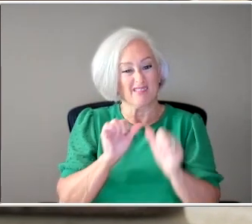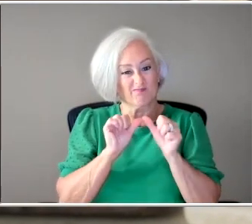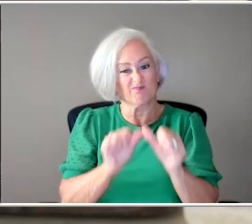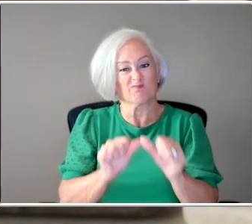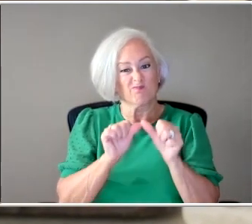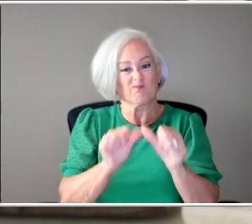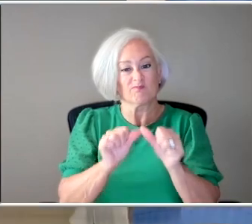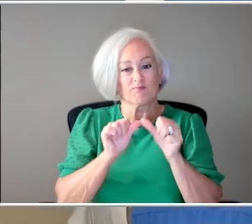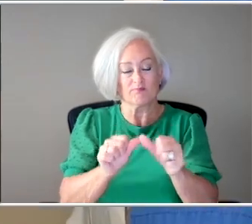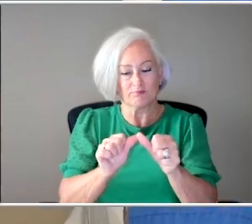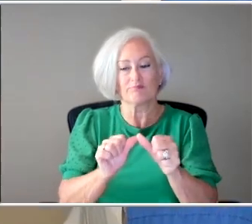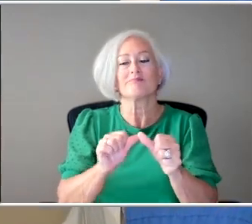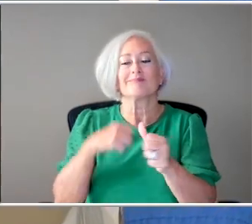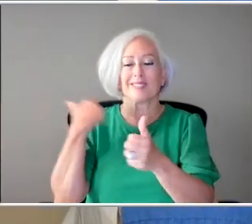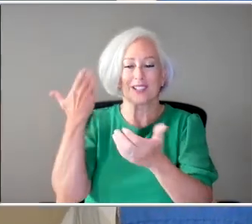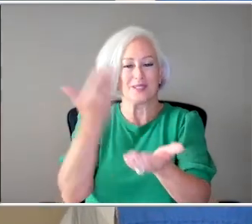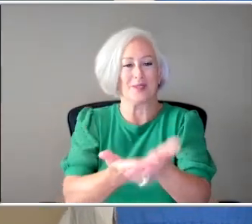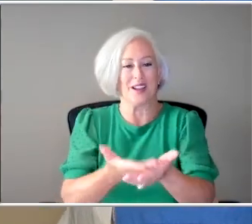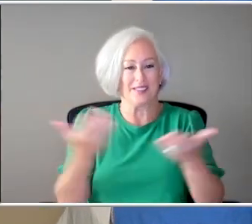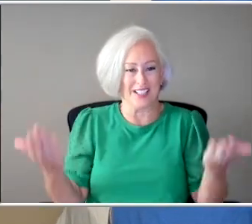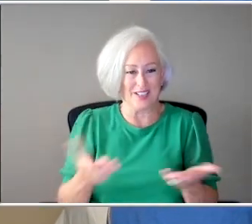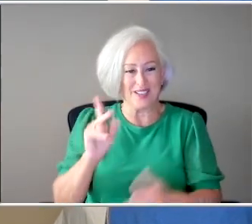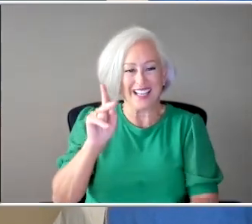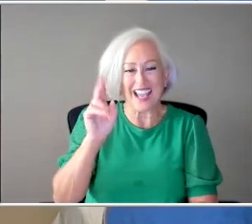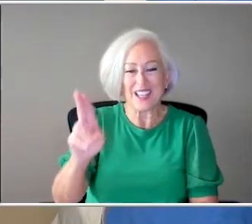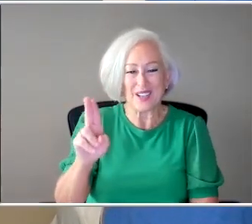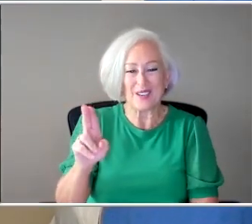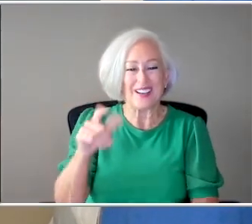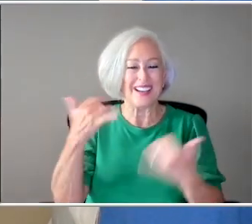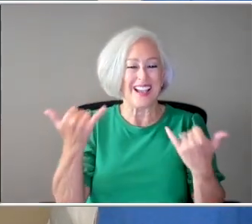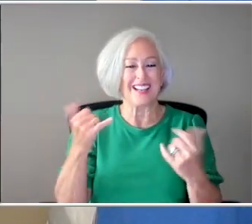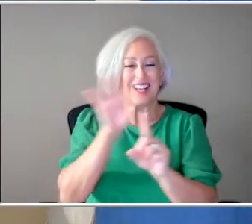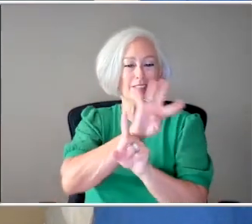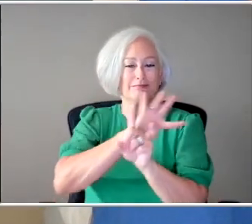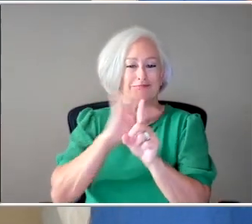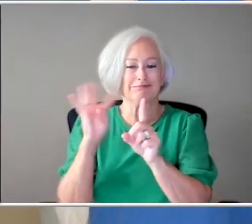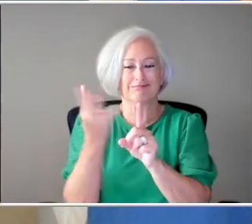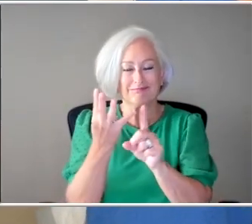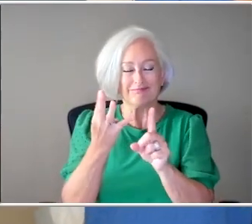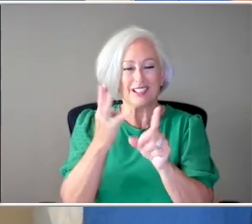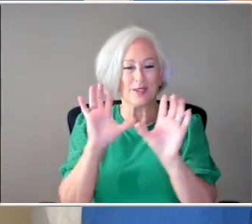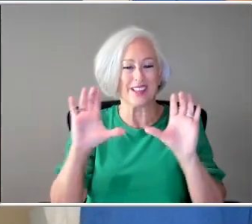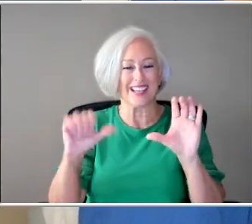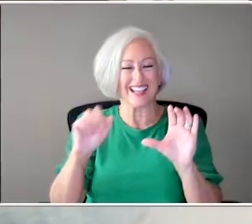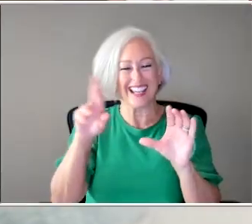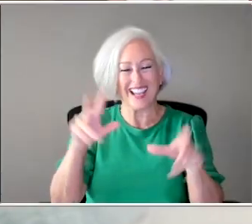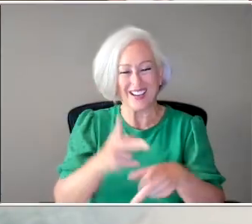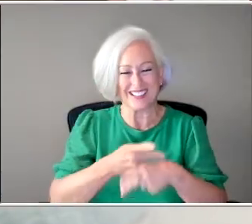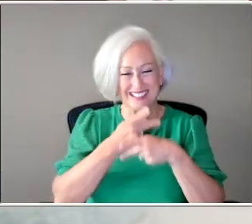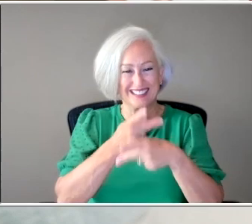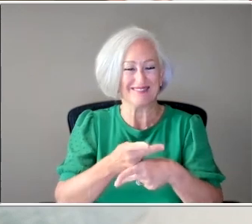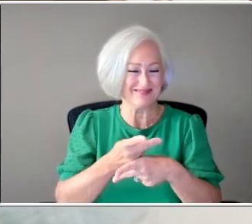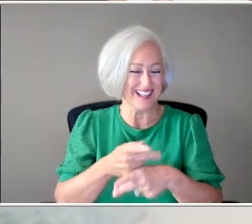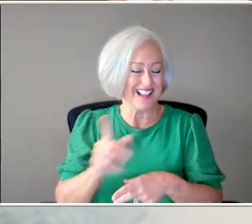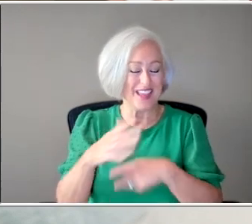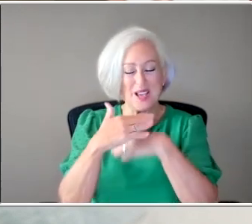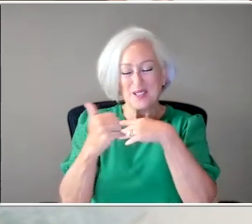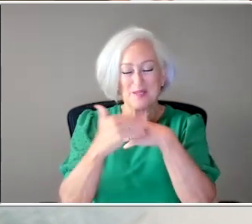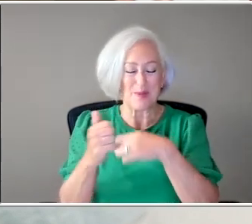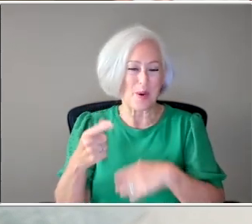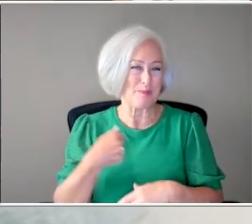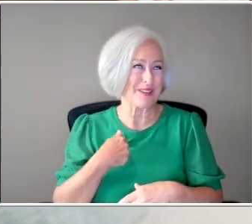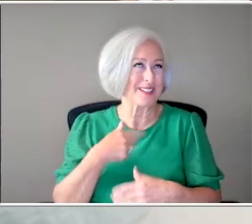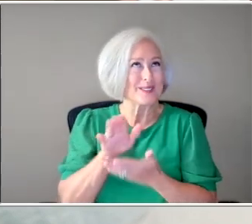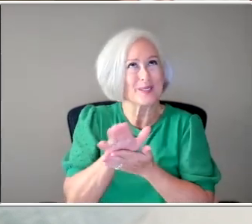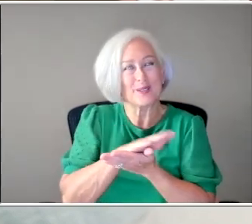Aubrey is surrounded by a care team that has really grown to be like family. They're so nice. They spoil me. Halloween,